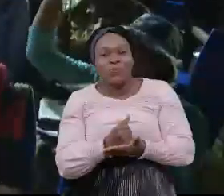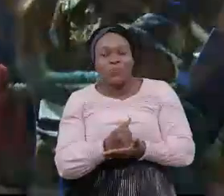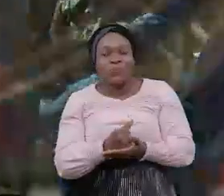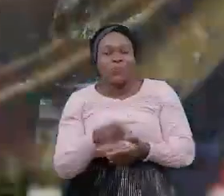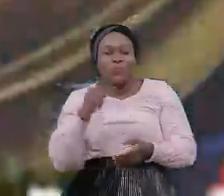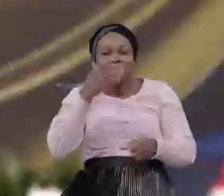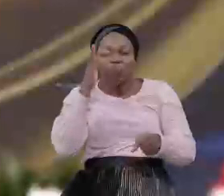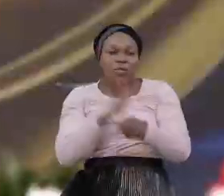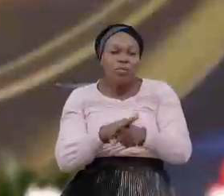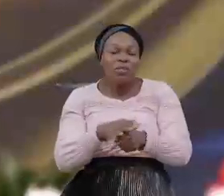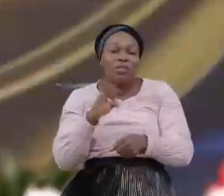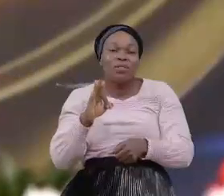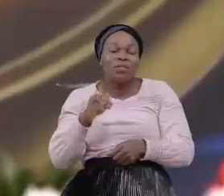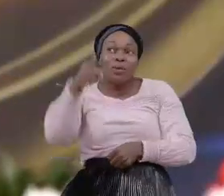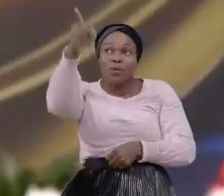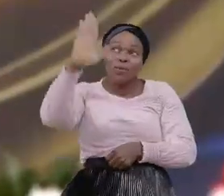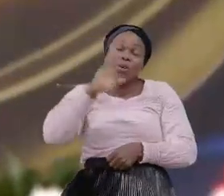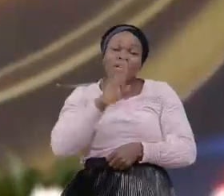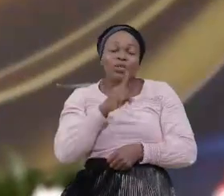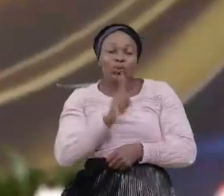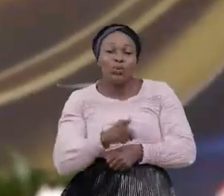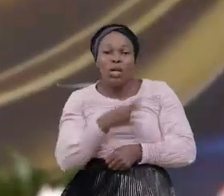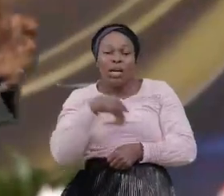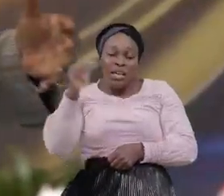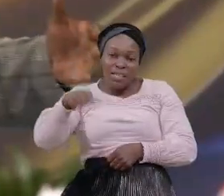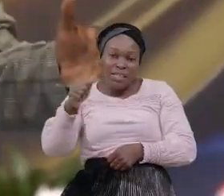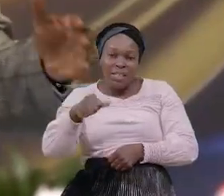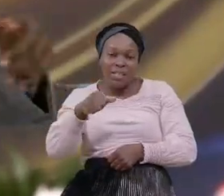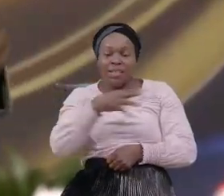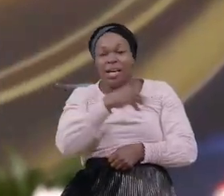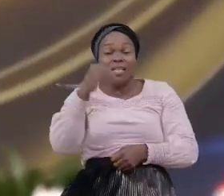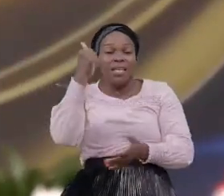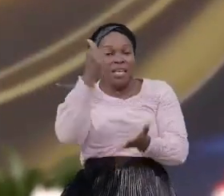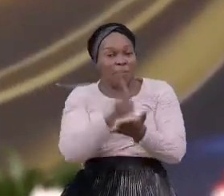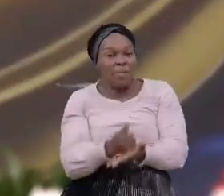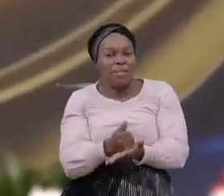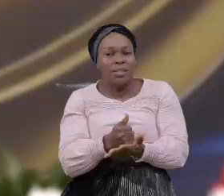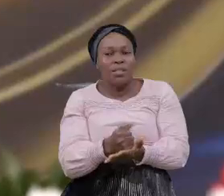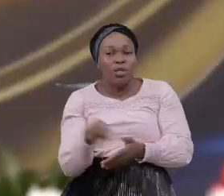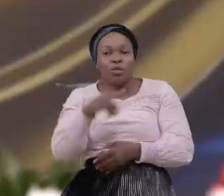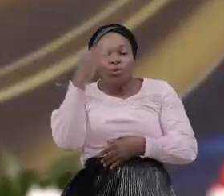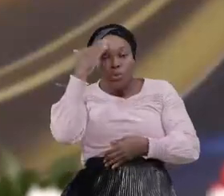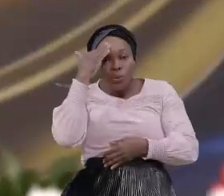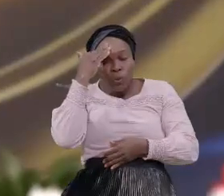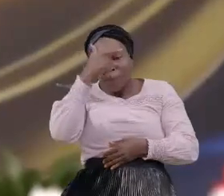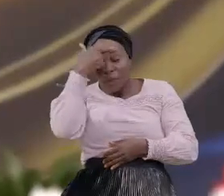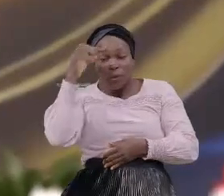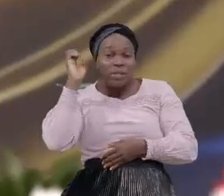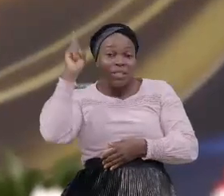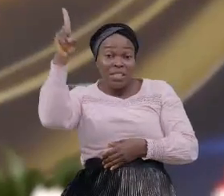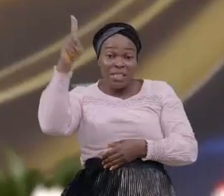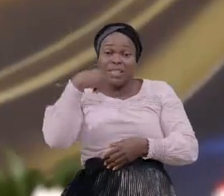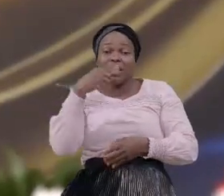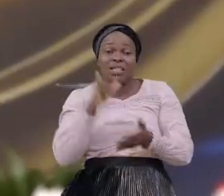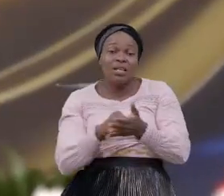yes and amen. But you know, if, you know, it says, what long life will I satisfy